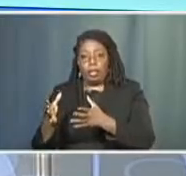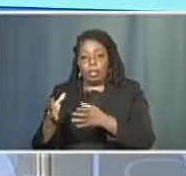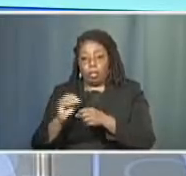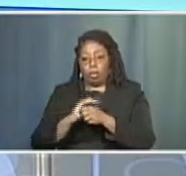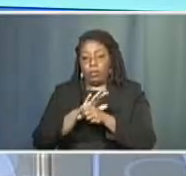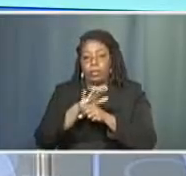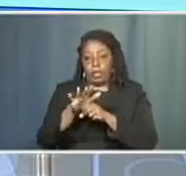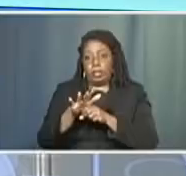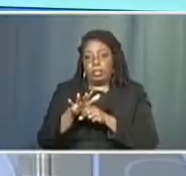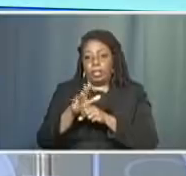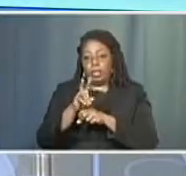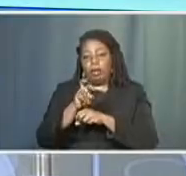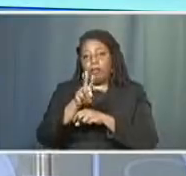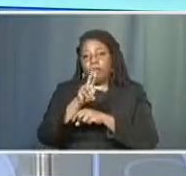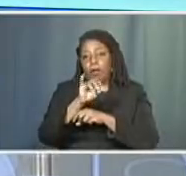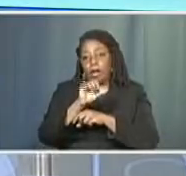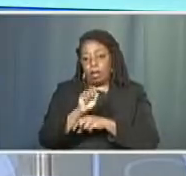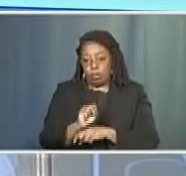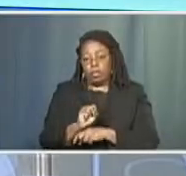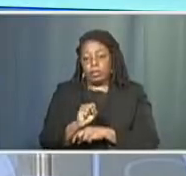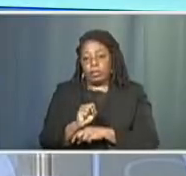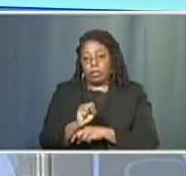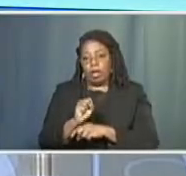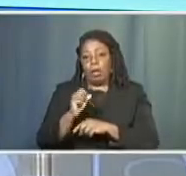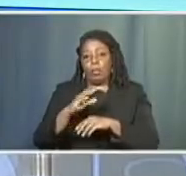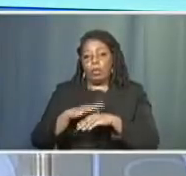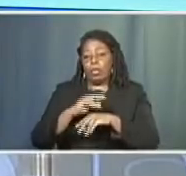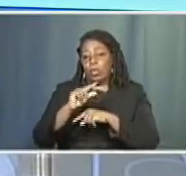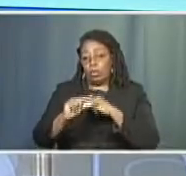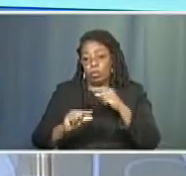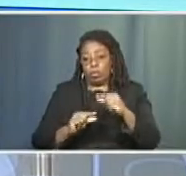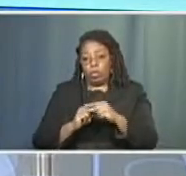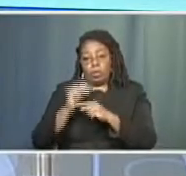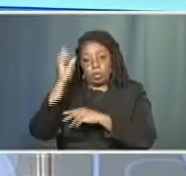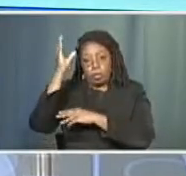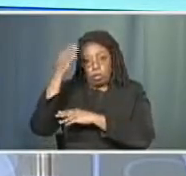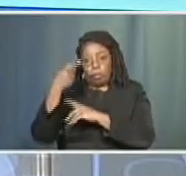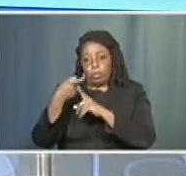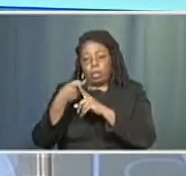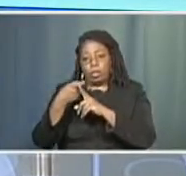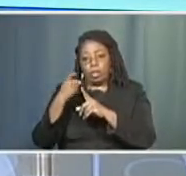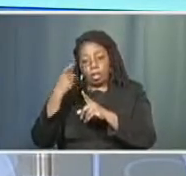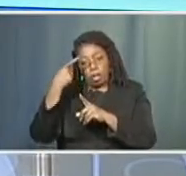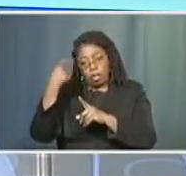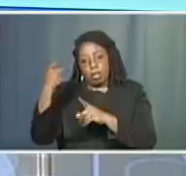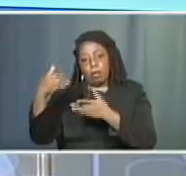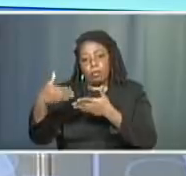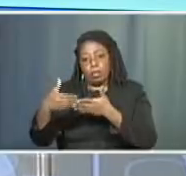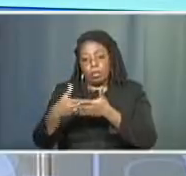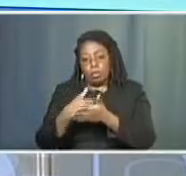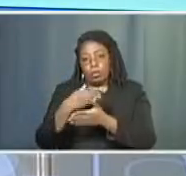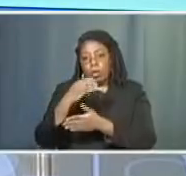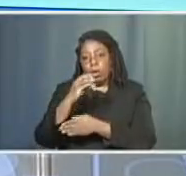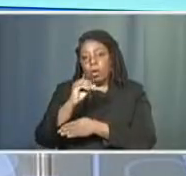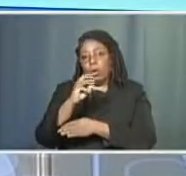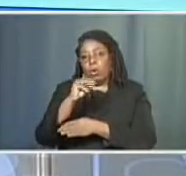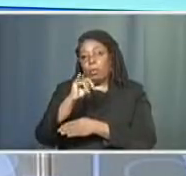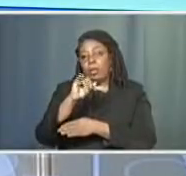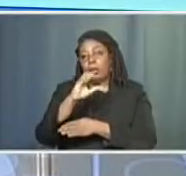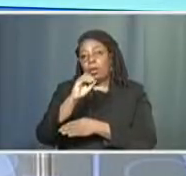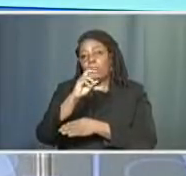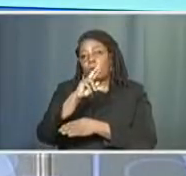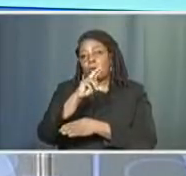COVID-19 virus amidst mounting global concern over the new Omicron variant rapidly spreading around the